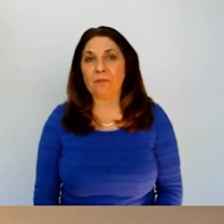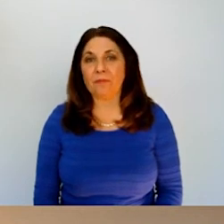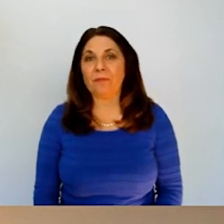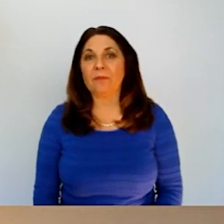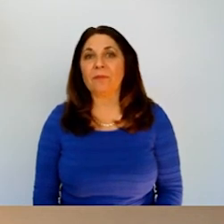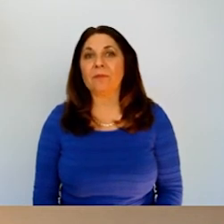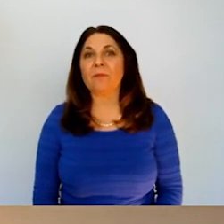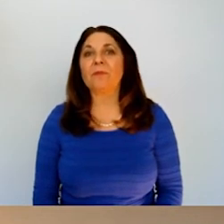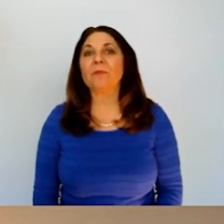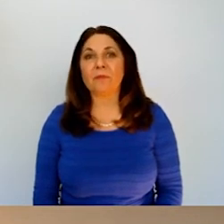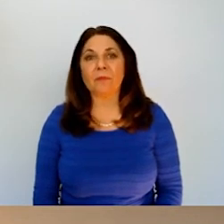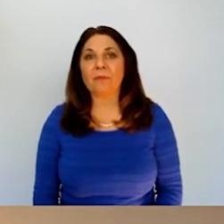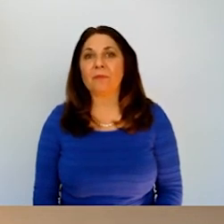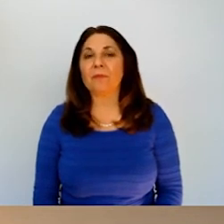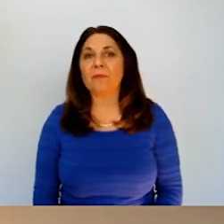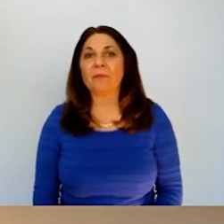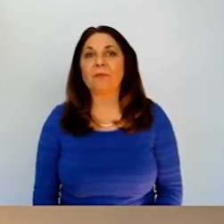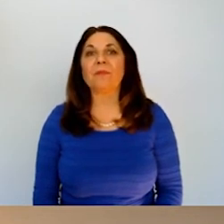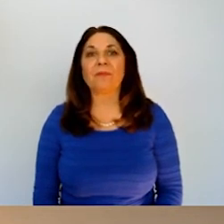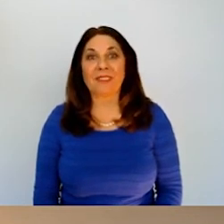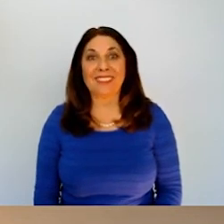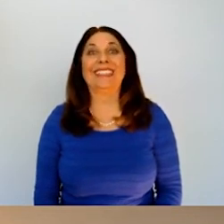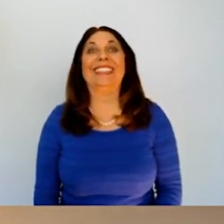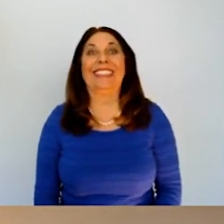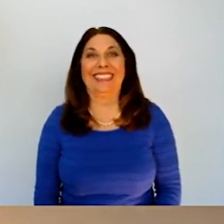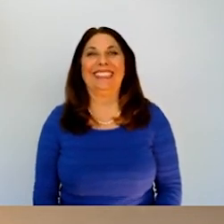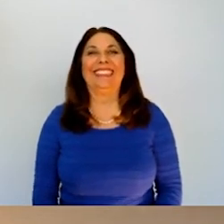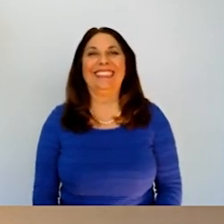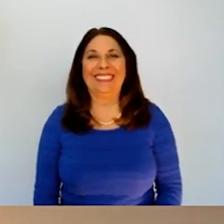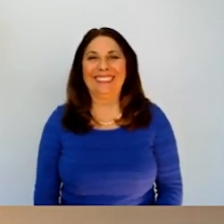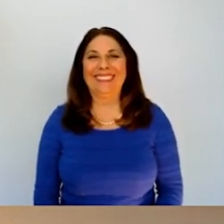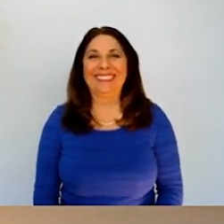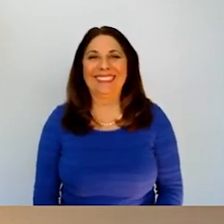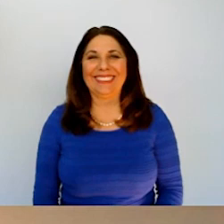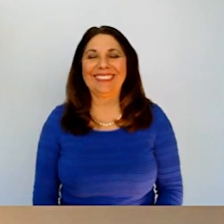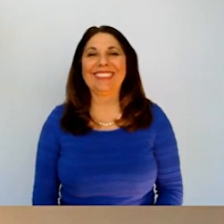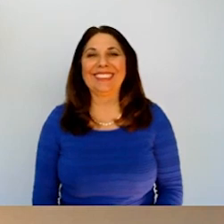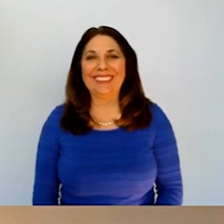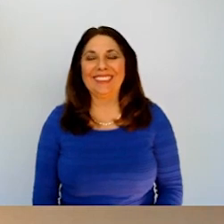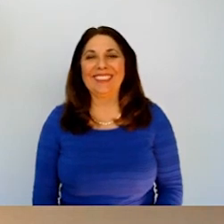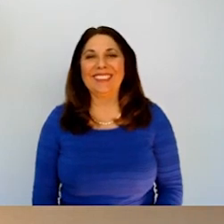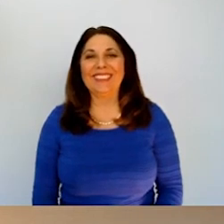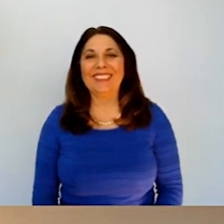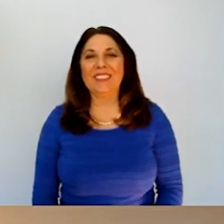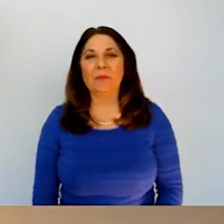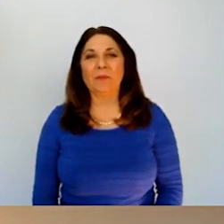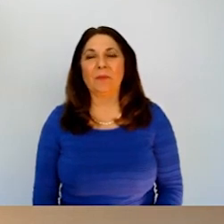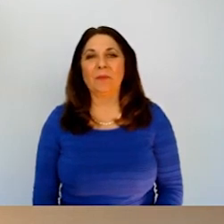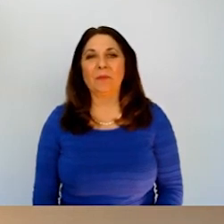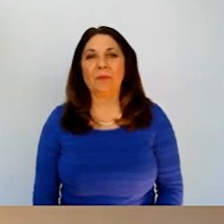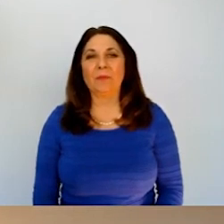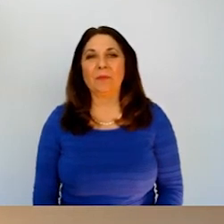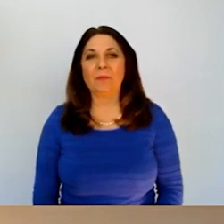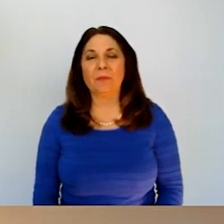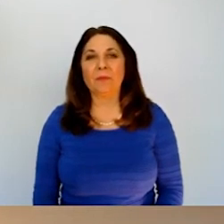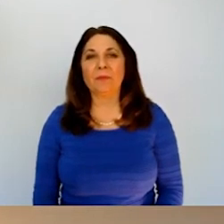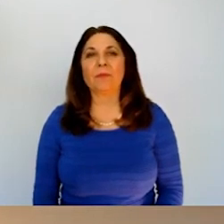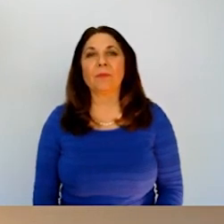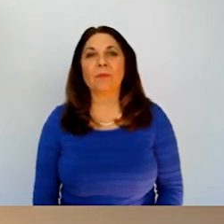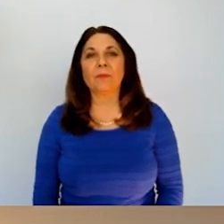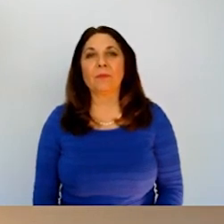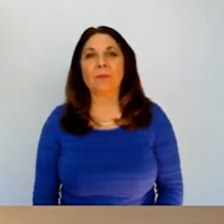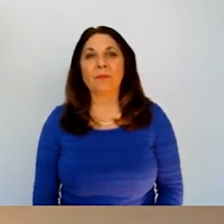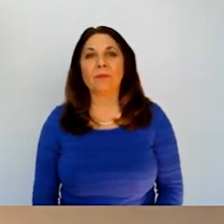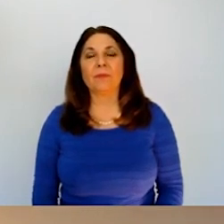now. It's very volatile. I mean, you have to have a stomach for trading stocks right now, but it will hit a bottom. And, you know, we do have to be a little grateful because